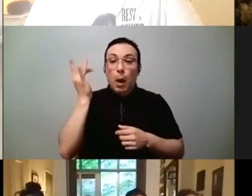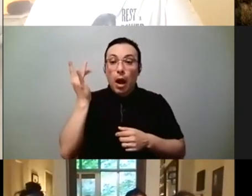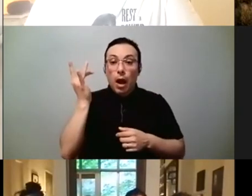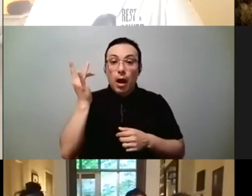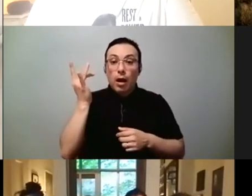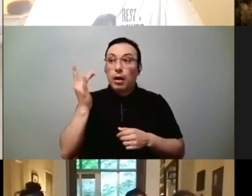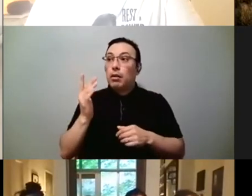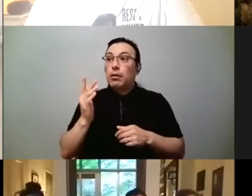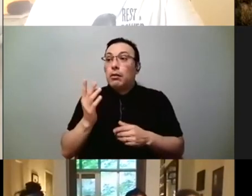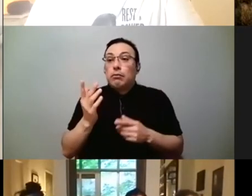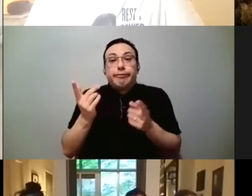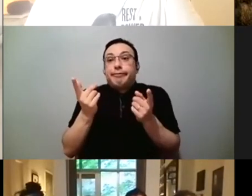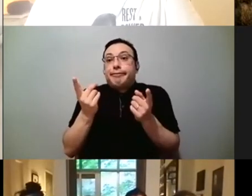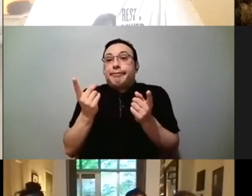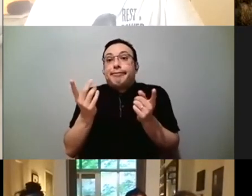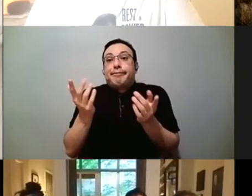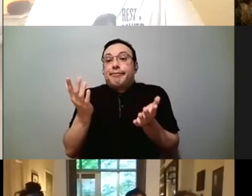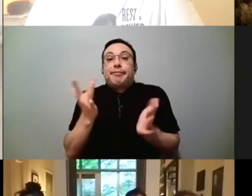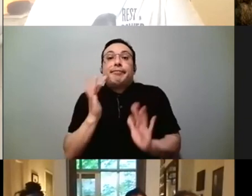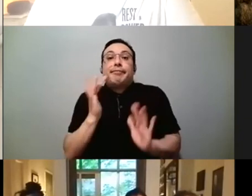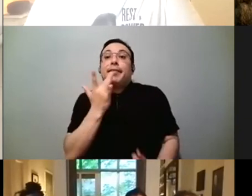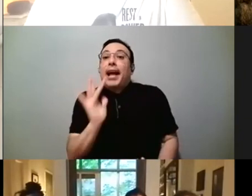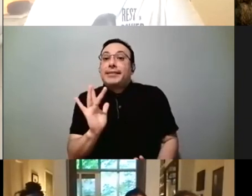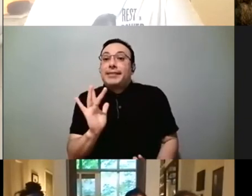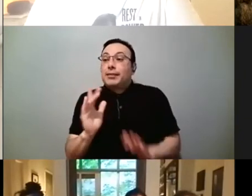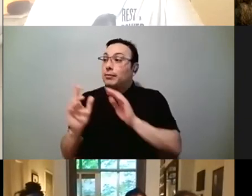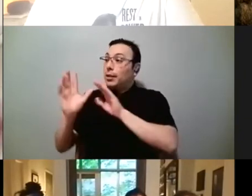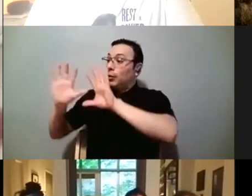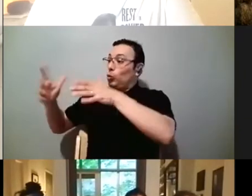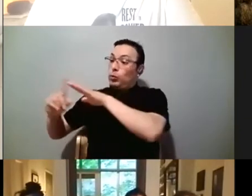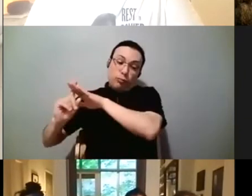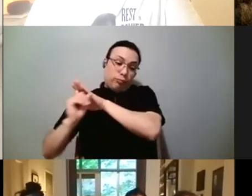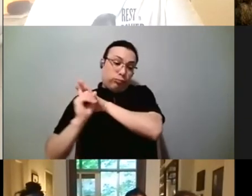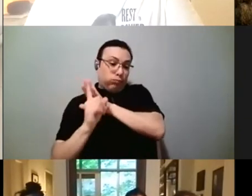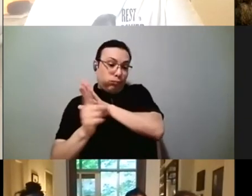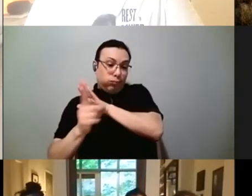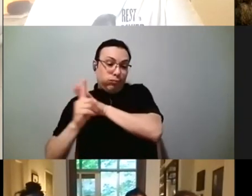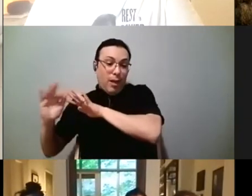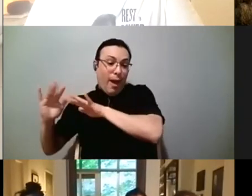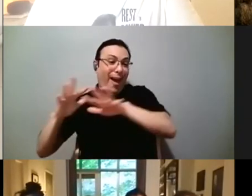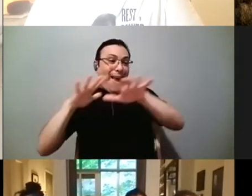And I should also